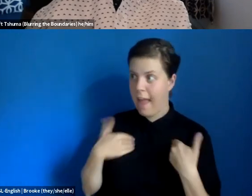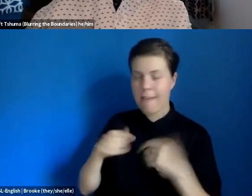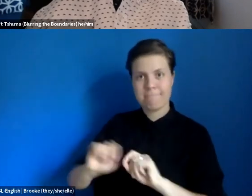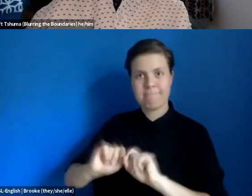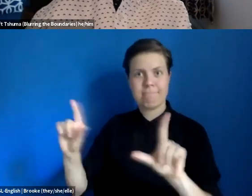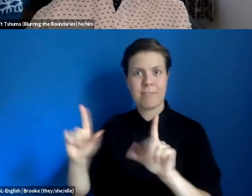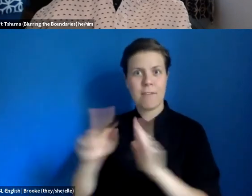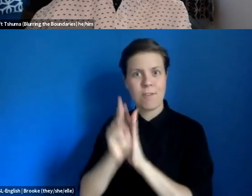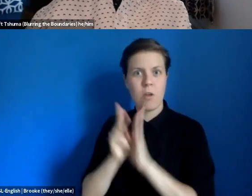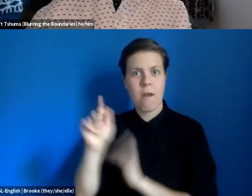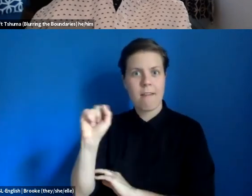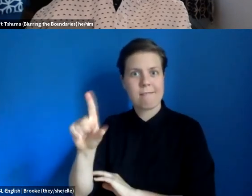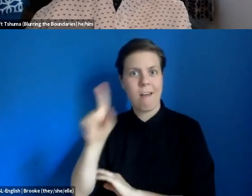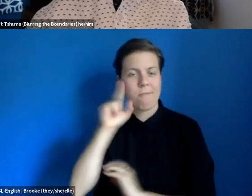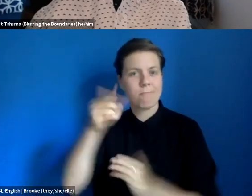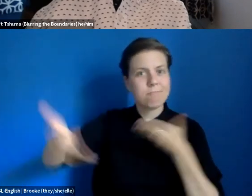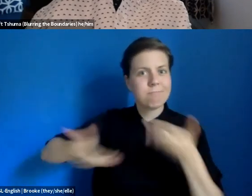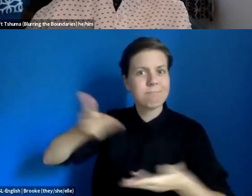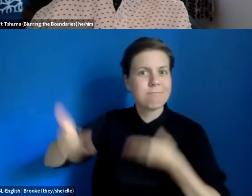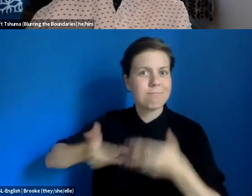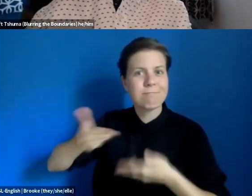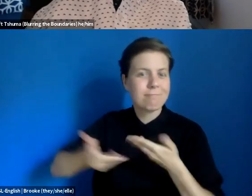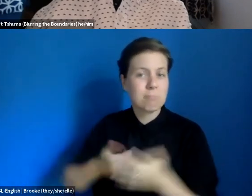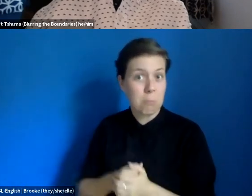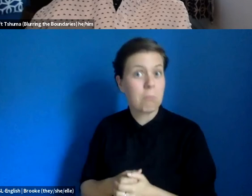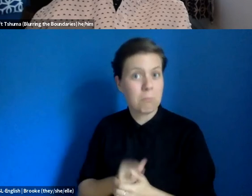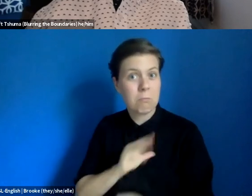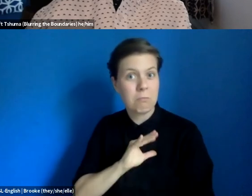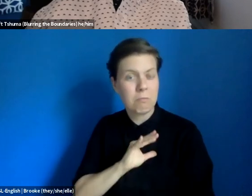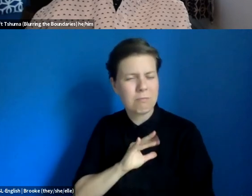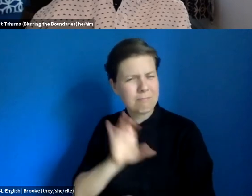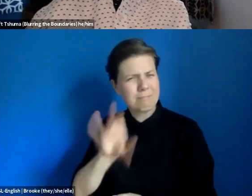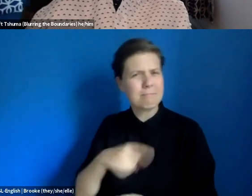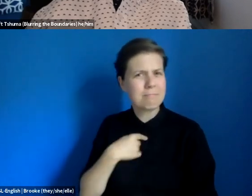I'm personally kind of curious to find out a bit more about